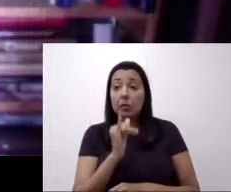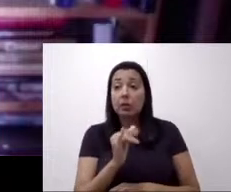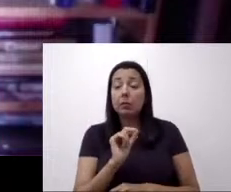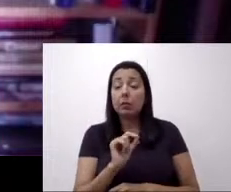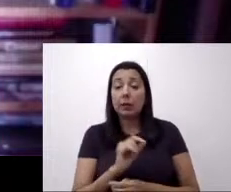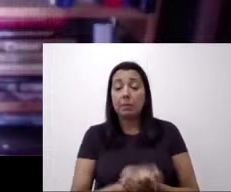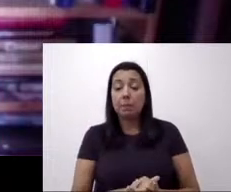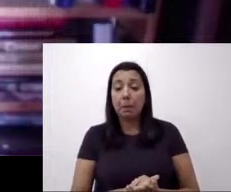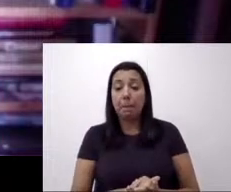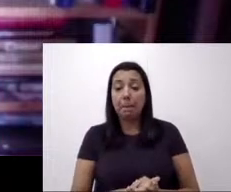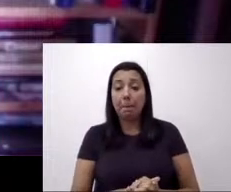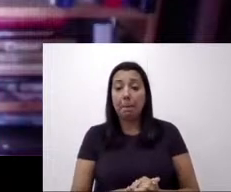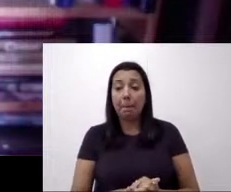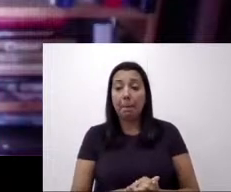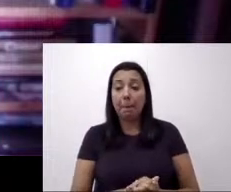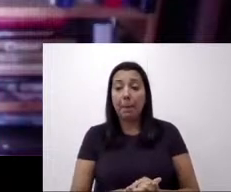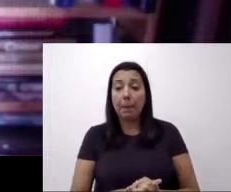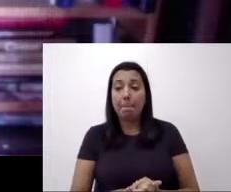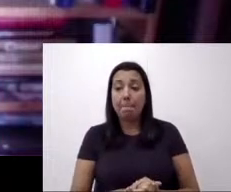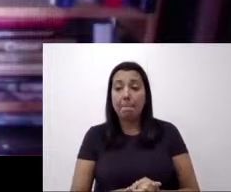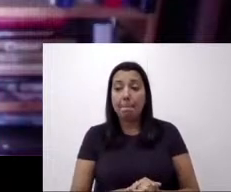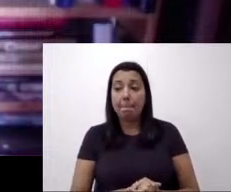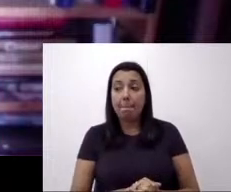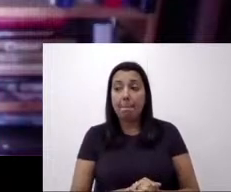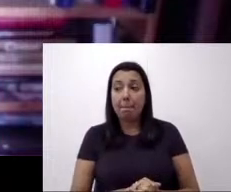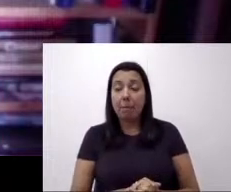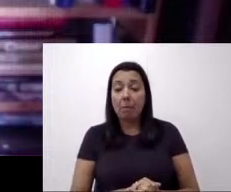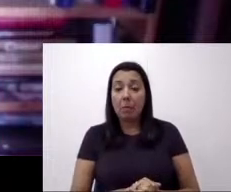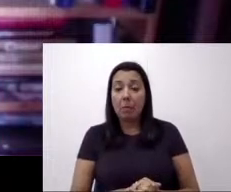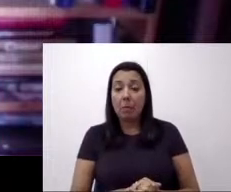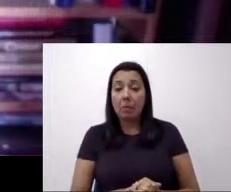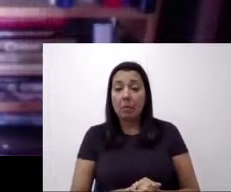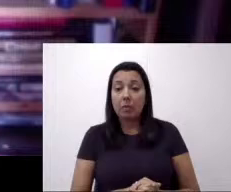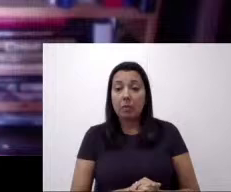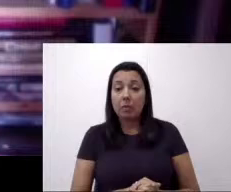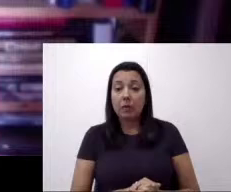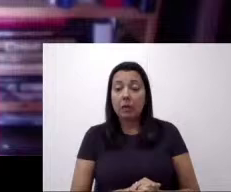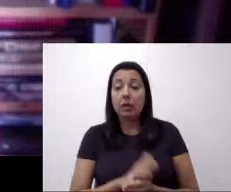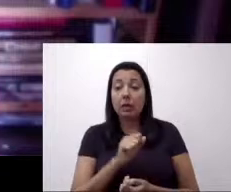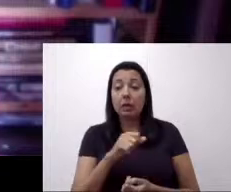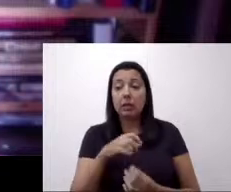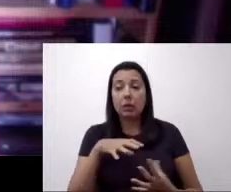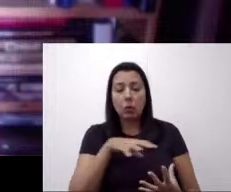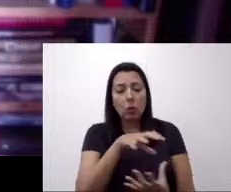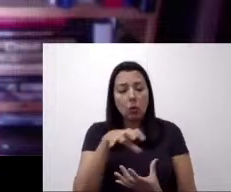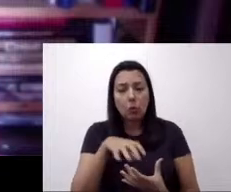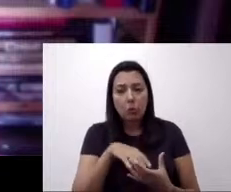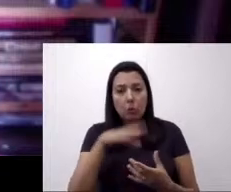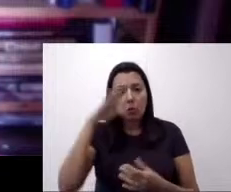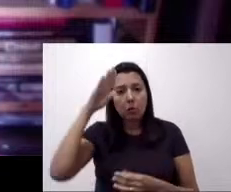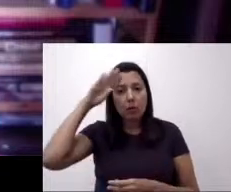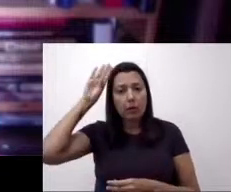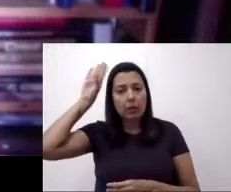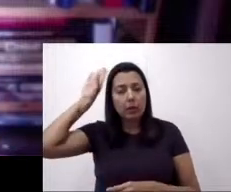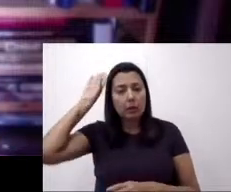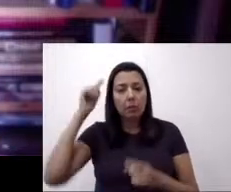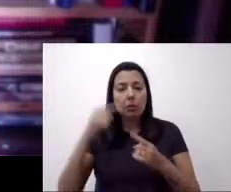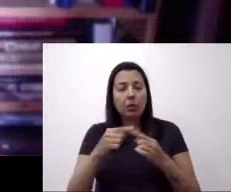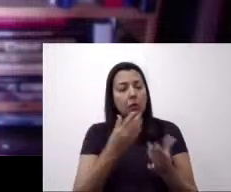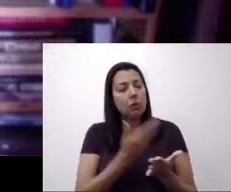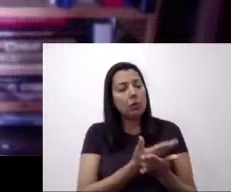concern the academic world, because gender studies have a critical dimension, and